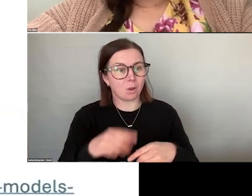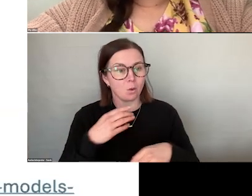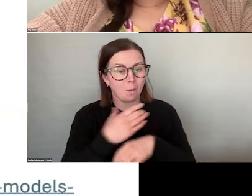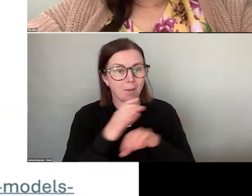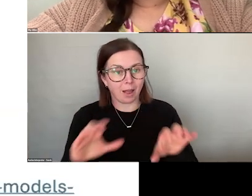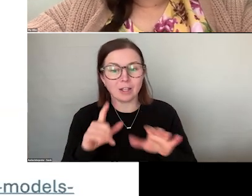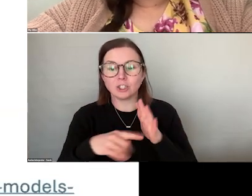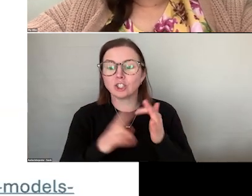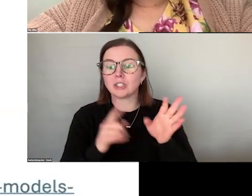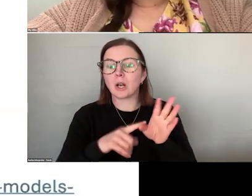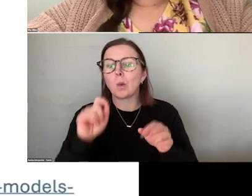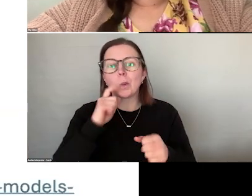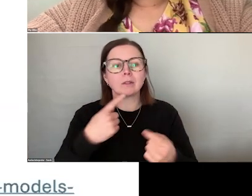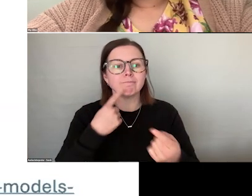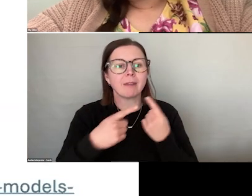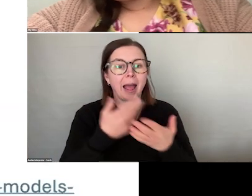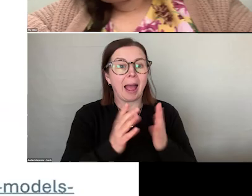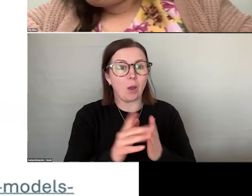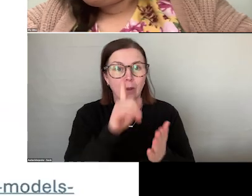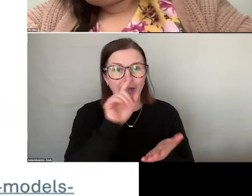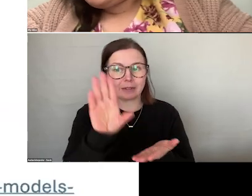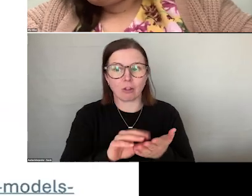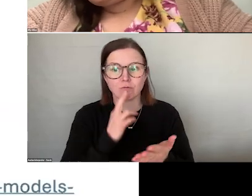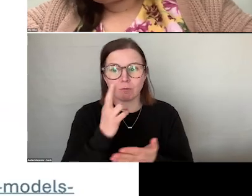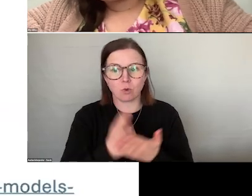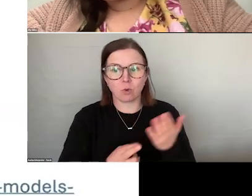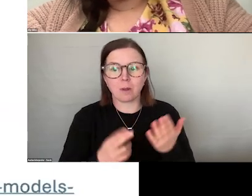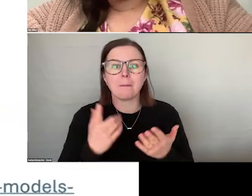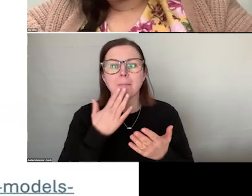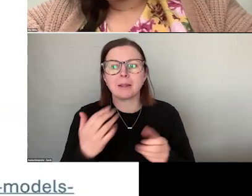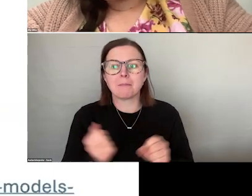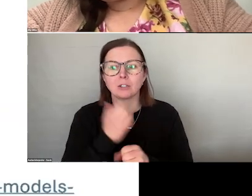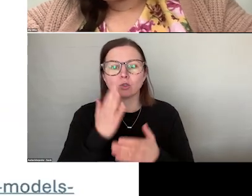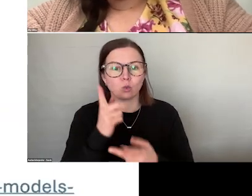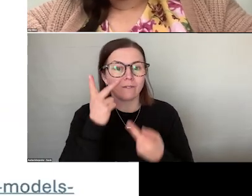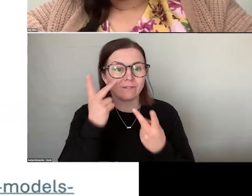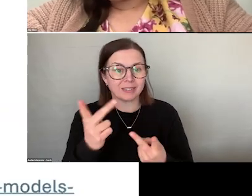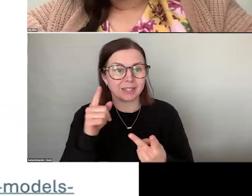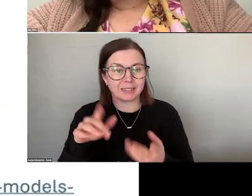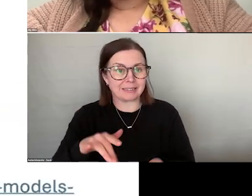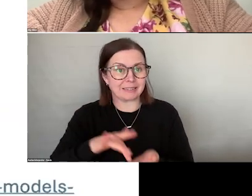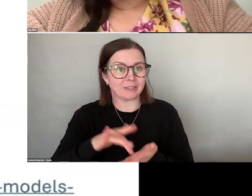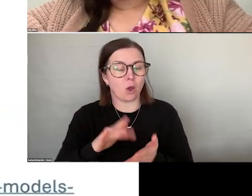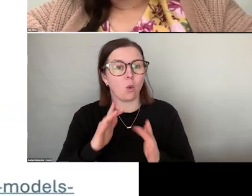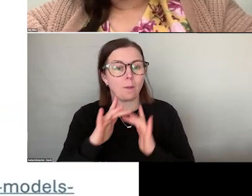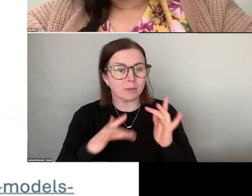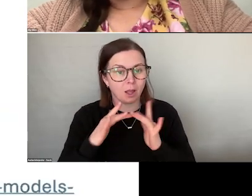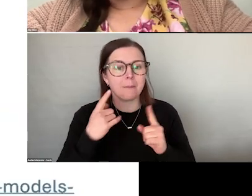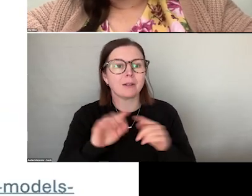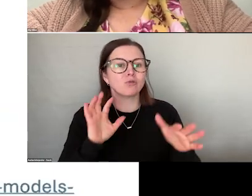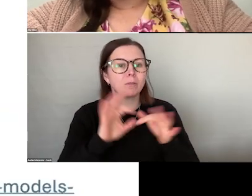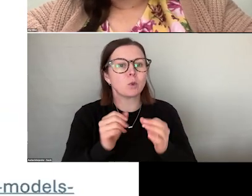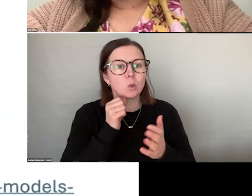will tell you how you can download the report. But please make sure you visit the Centre's website and subscribe to the